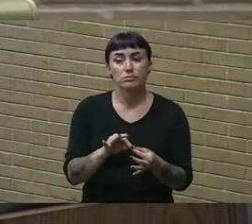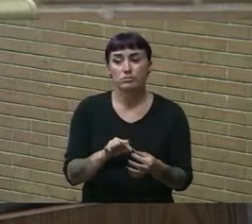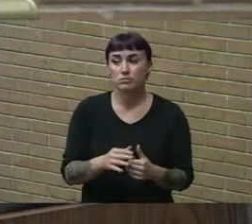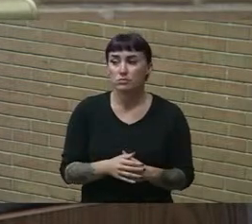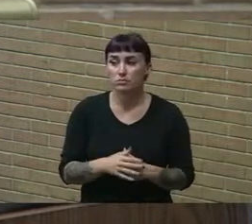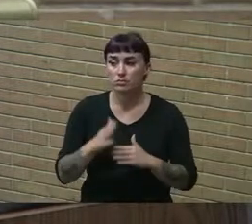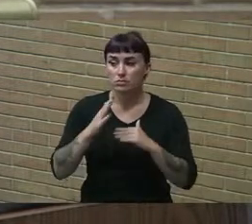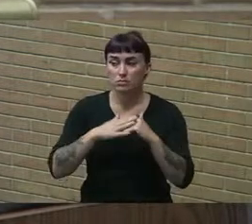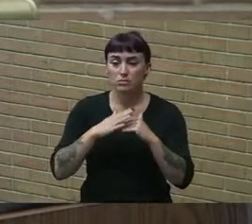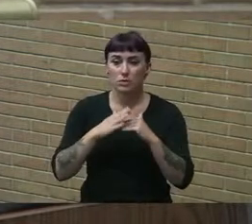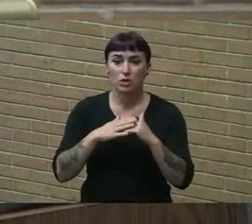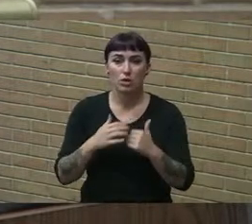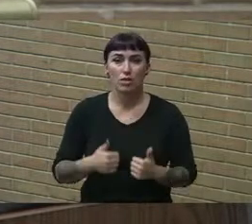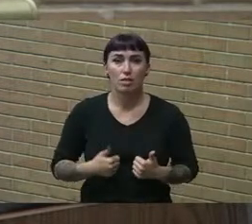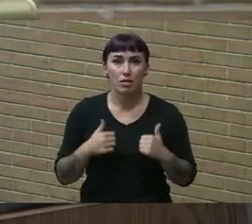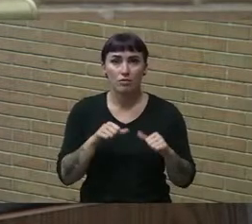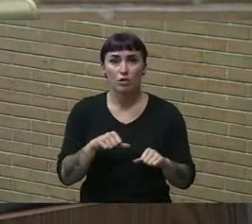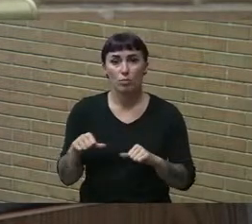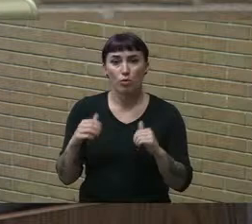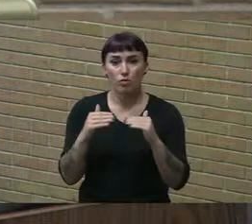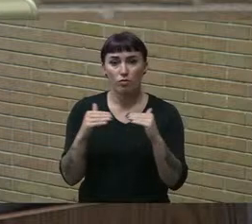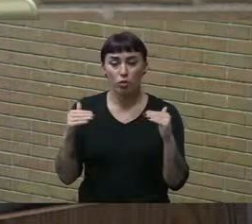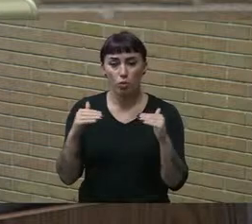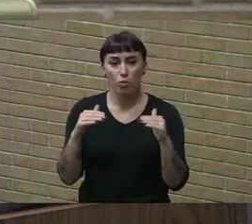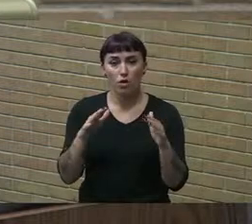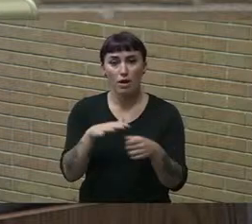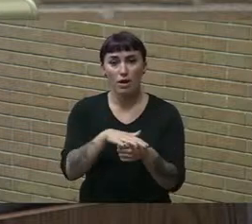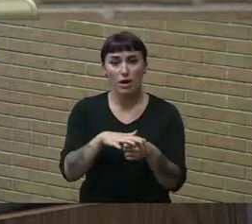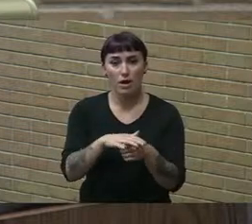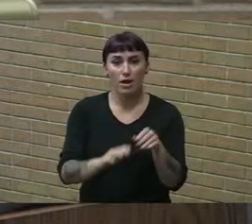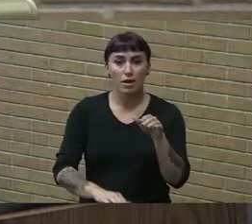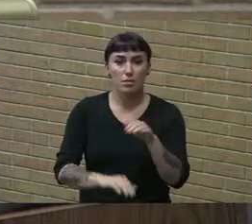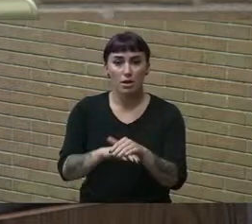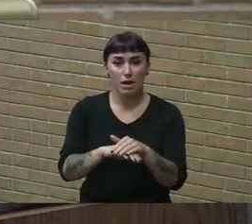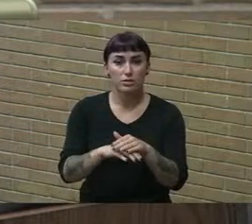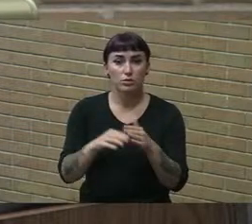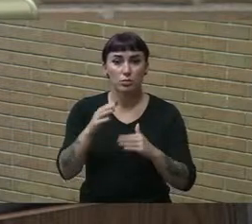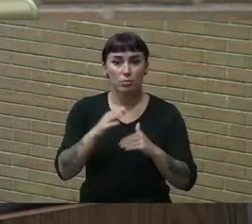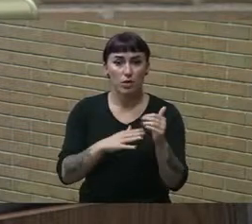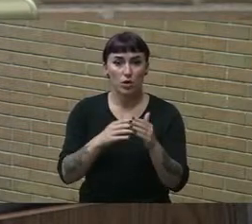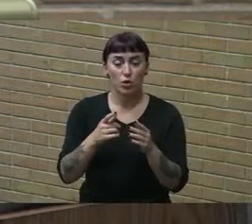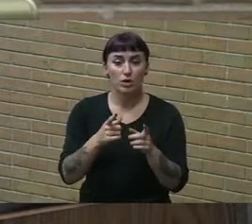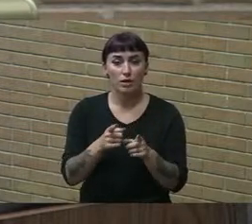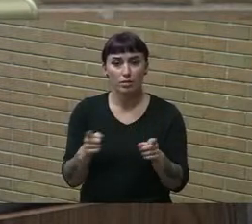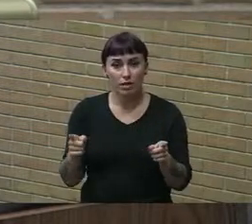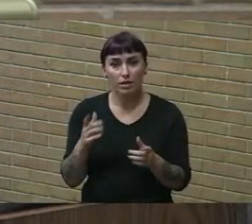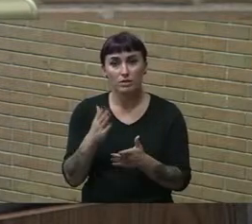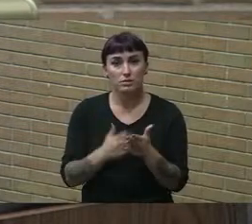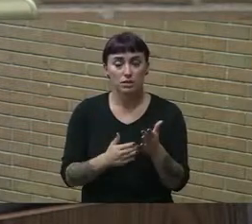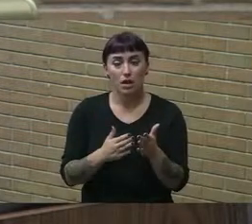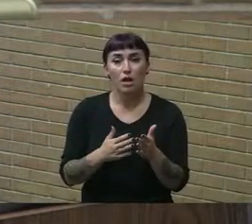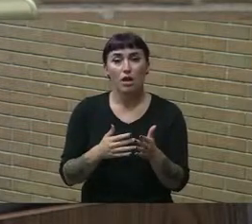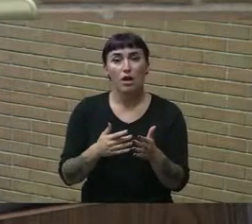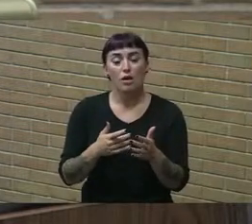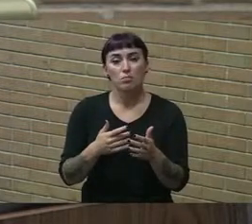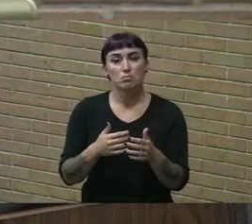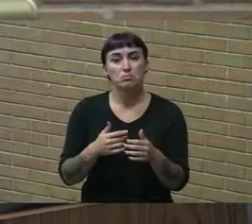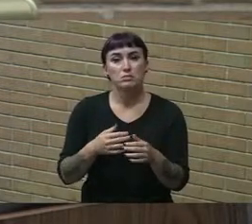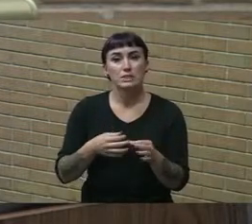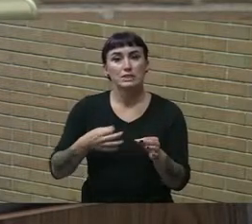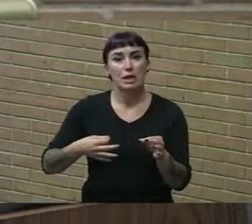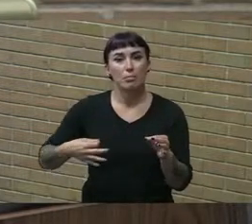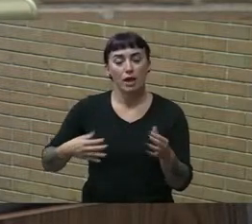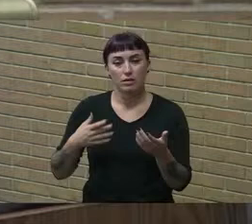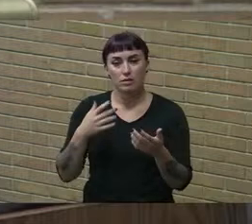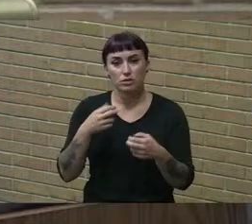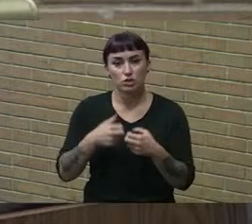minimum livable floor area, the maximum building length, some setback issues. Also, one which